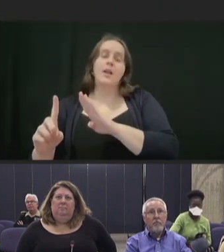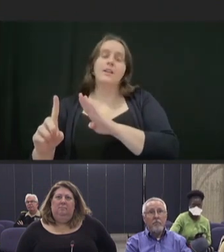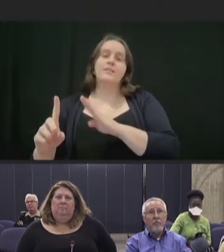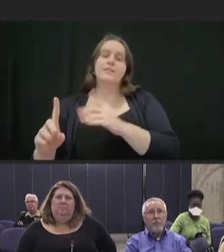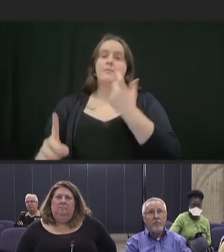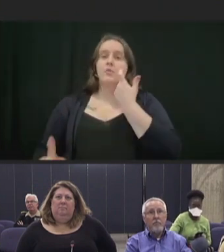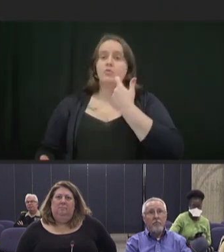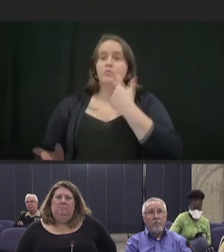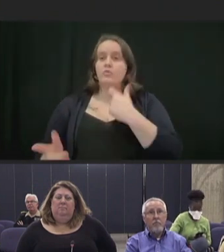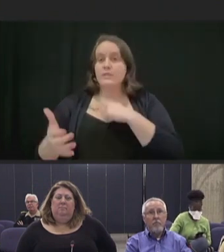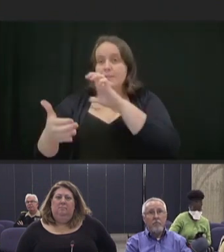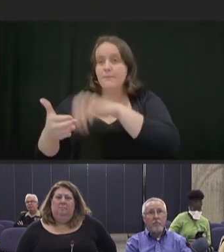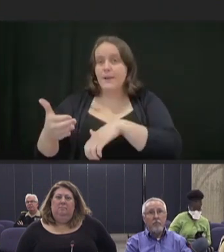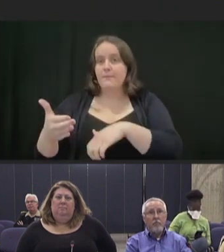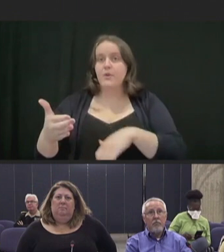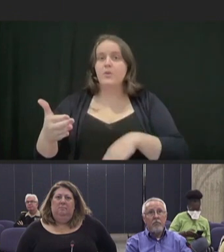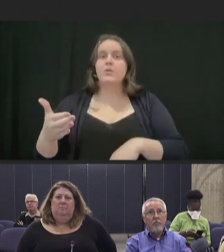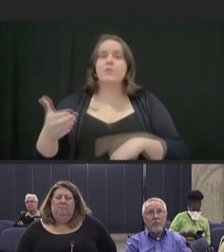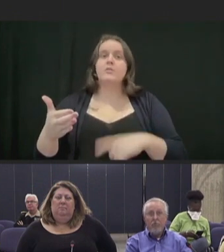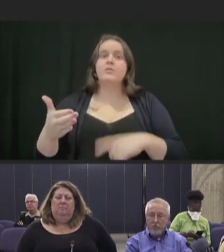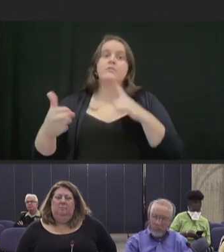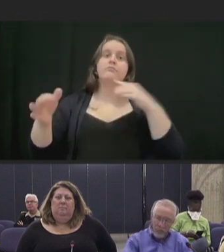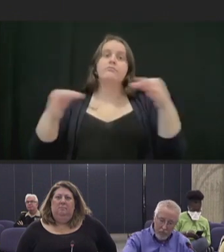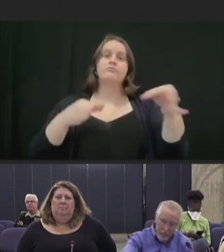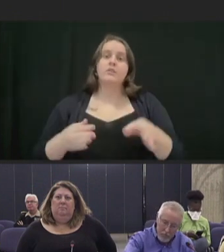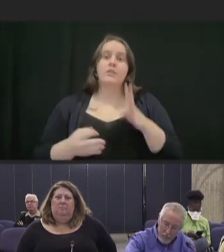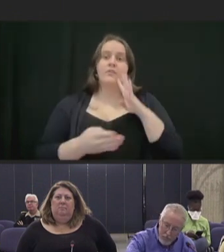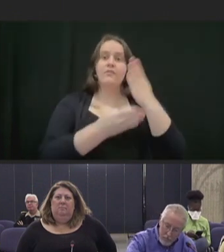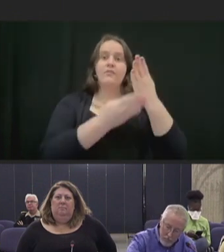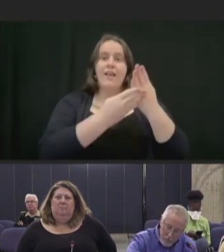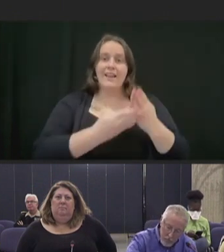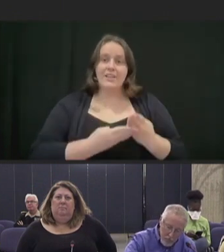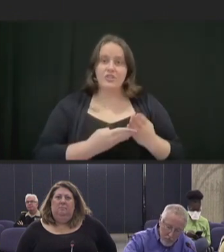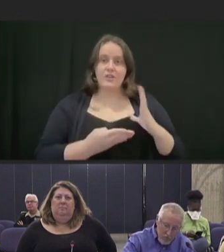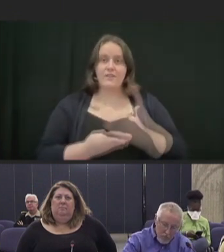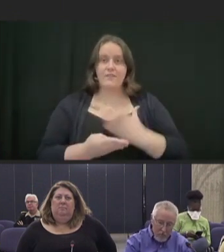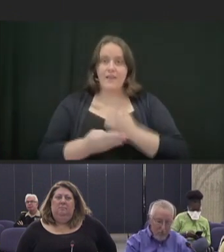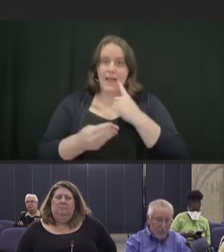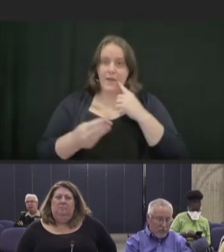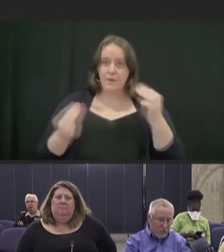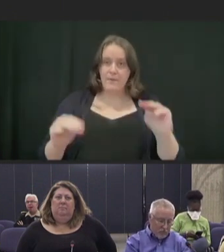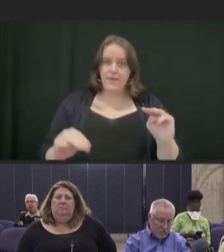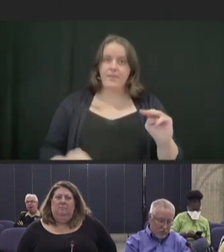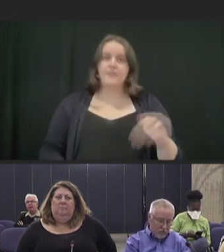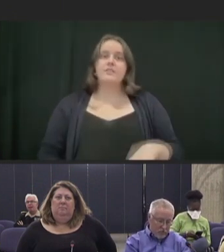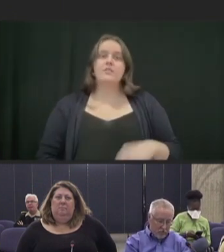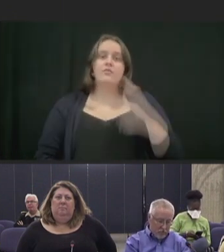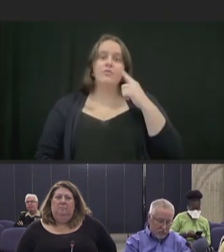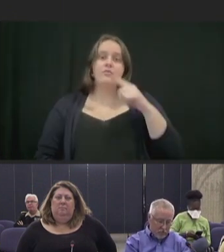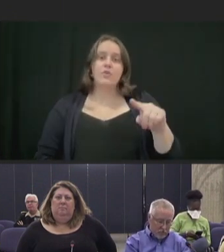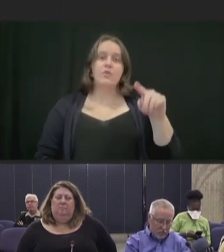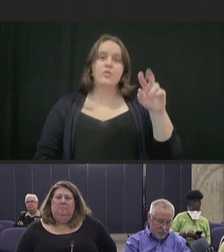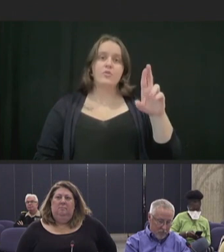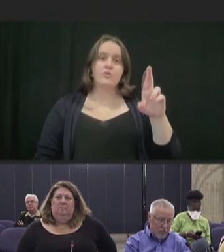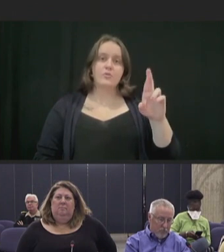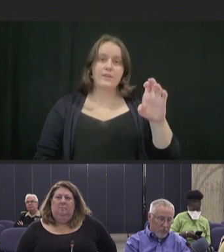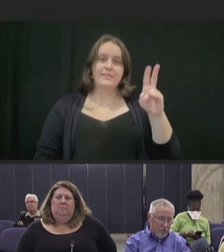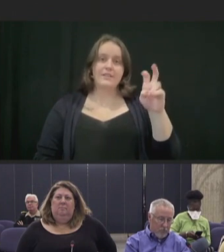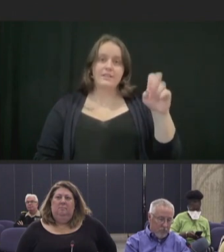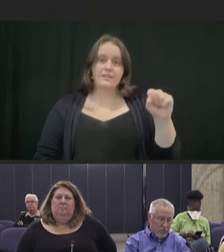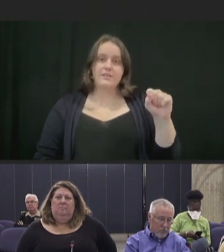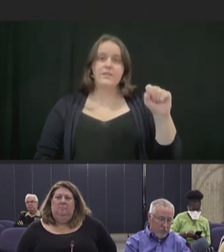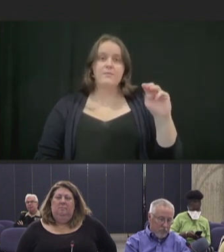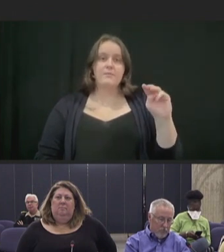we described the validation of the method in rhesus macaques. And I'm going to mainly focus on this